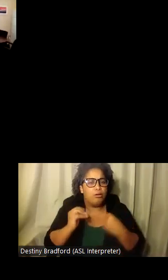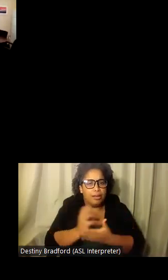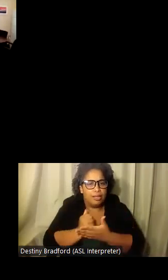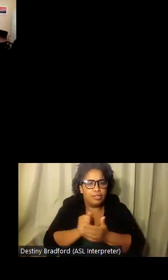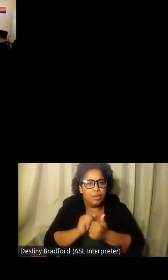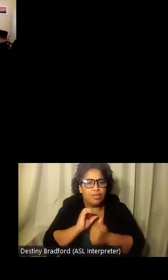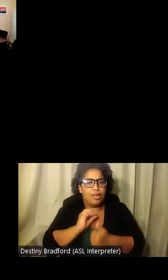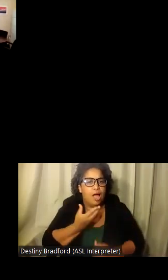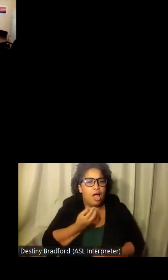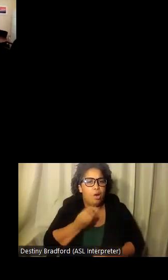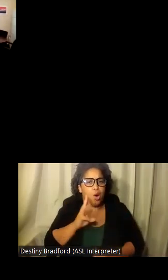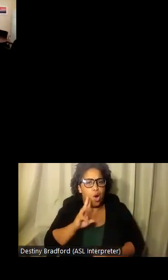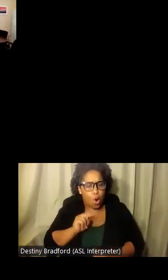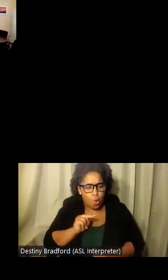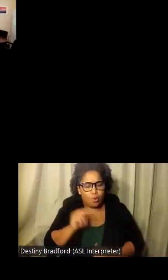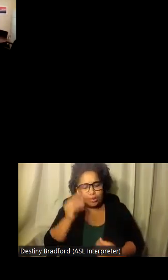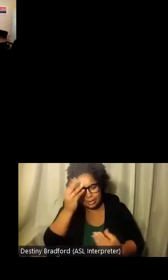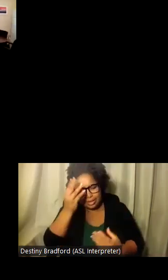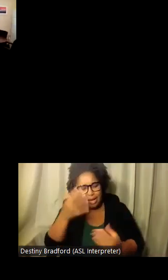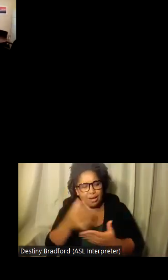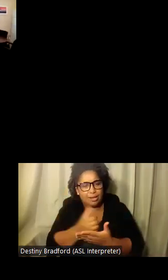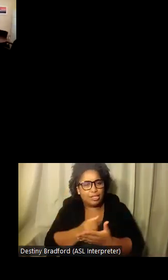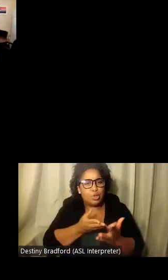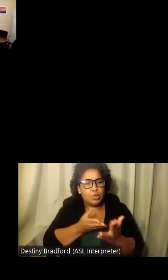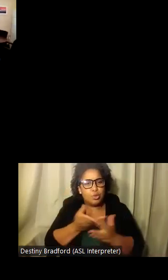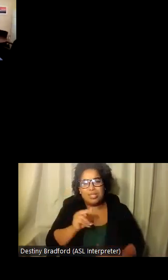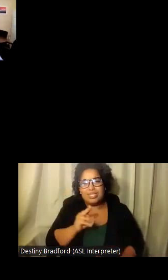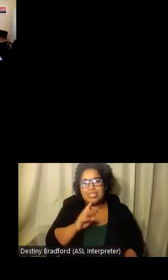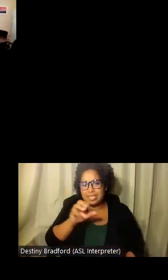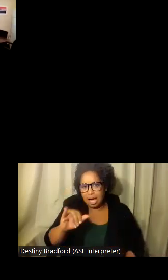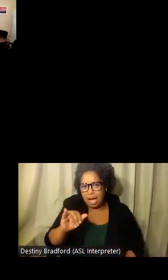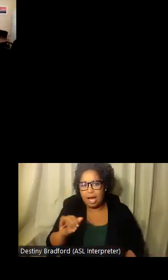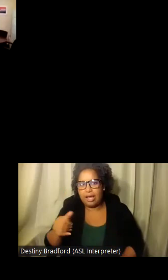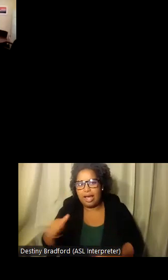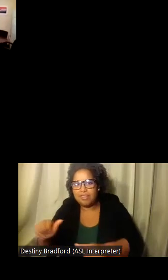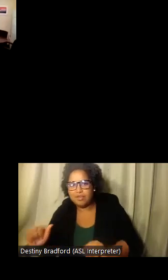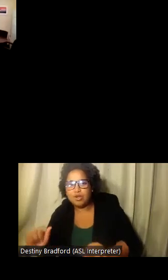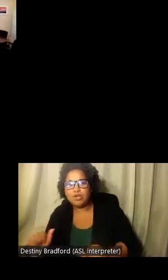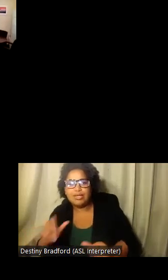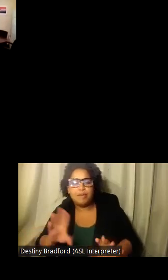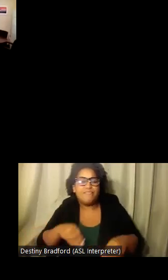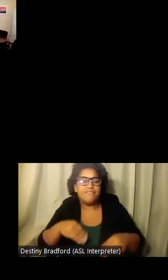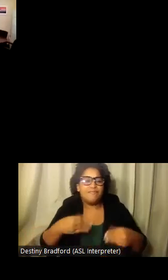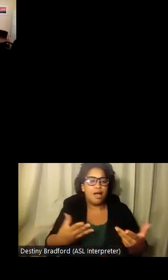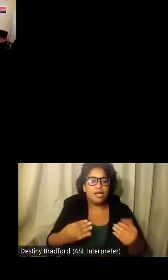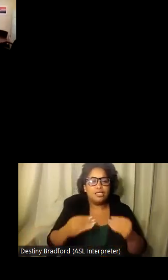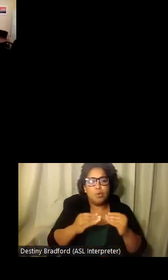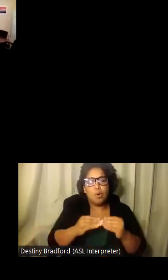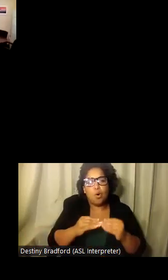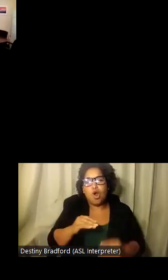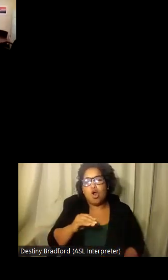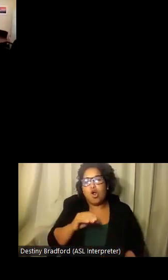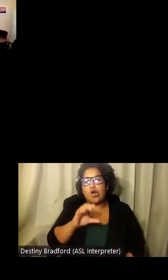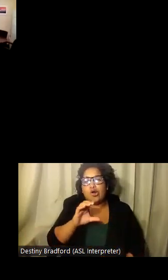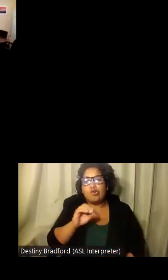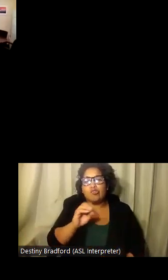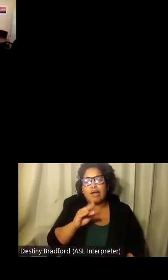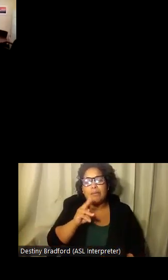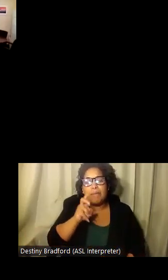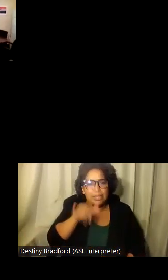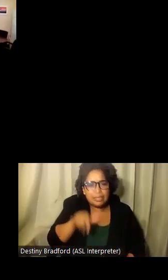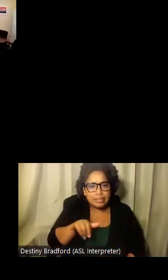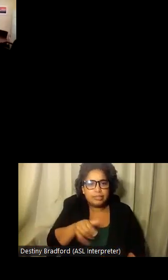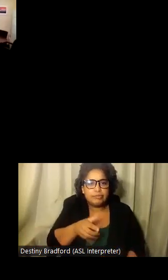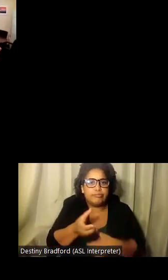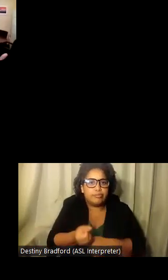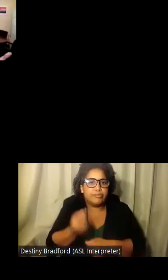data collection efforts through the NCI efforts kind of adds credibility to the entire effort, and quite frankly, adds credibility